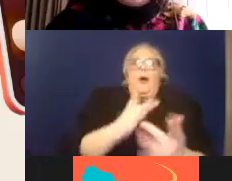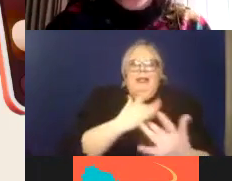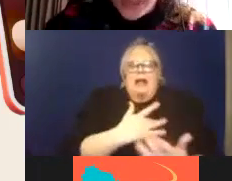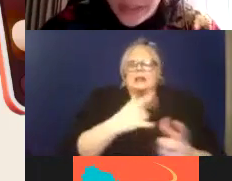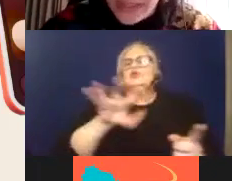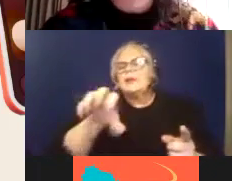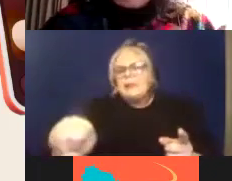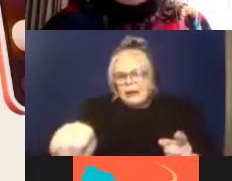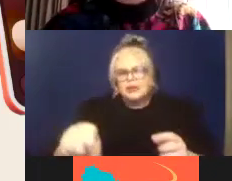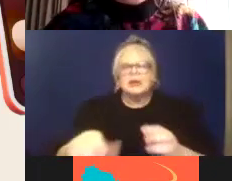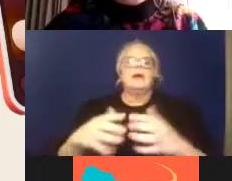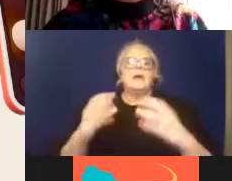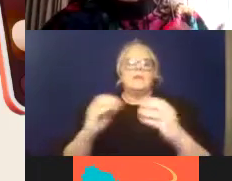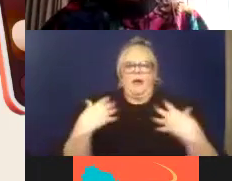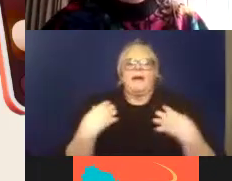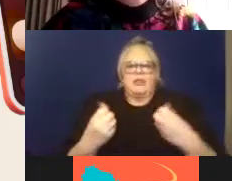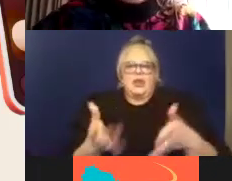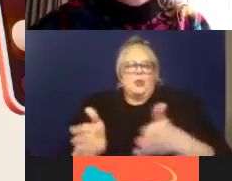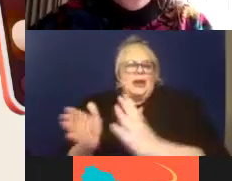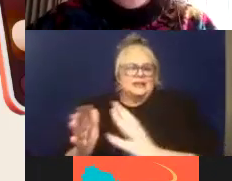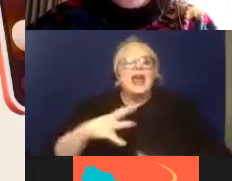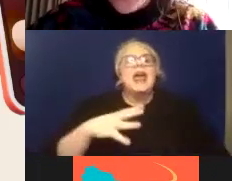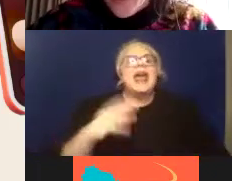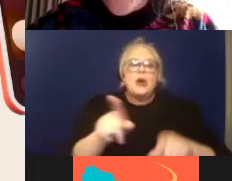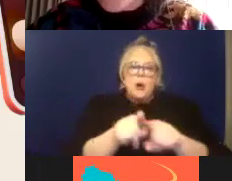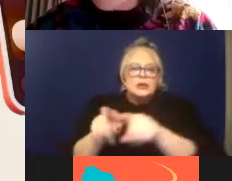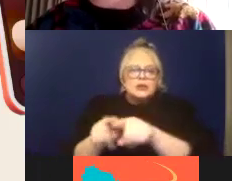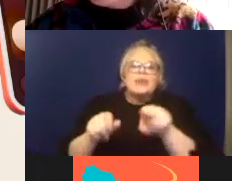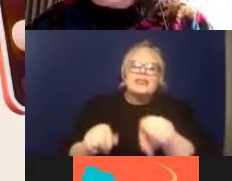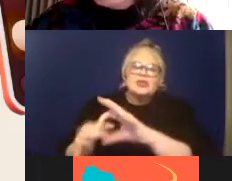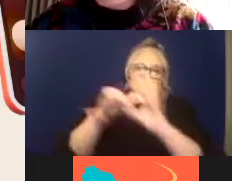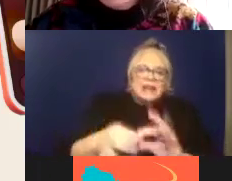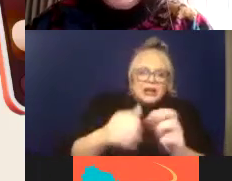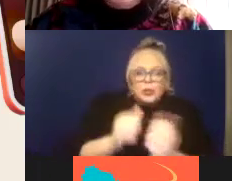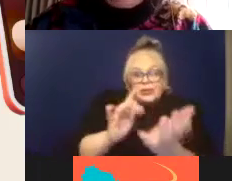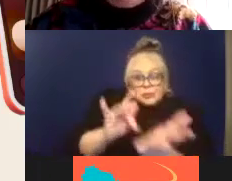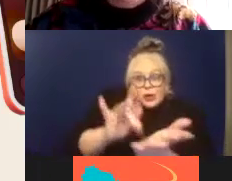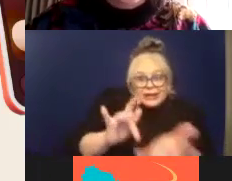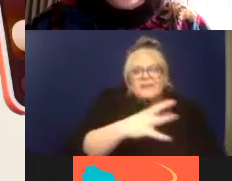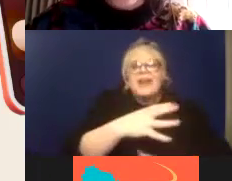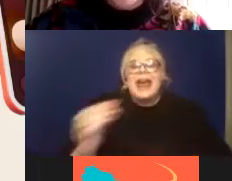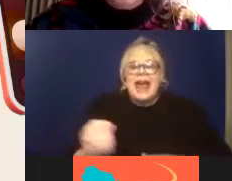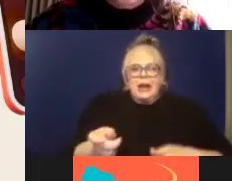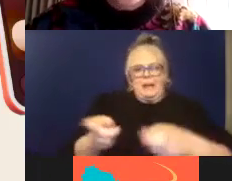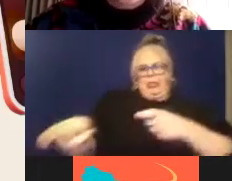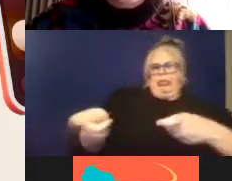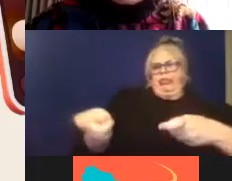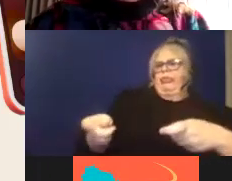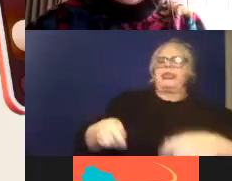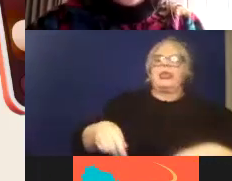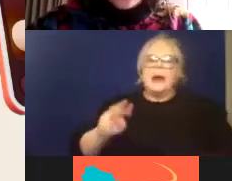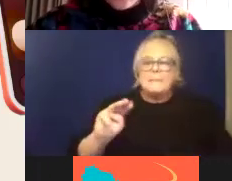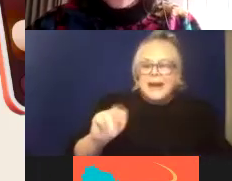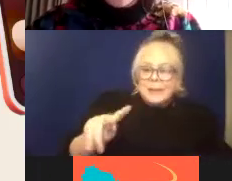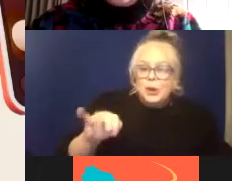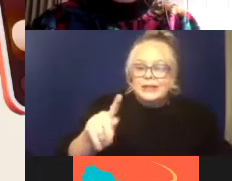reduce vulnerability to exploitative and manipulative behavior as well. Youth can also learn critical